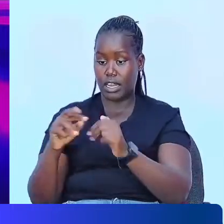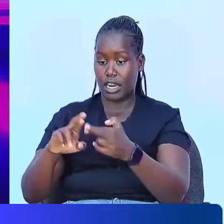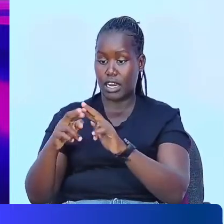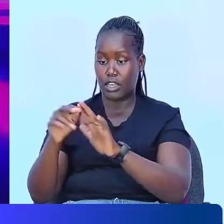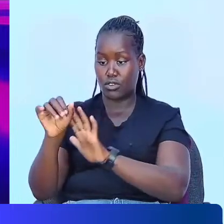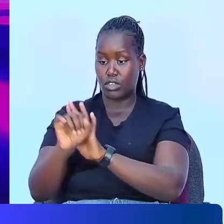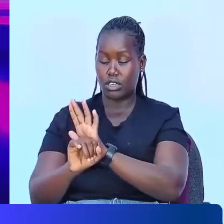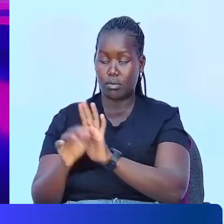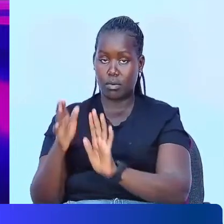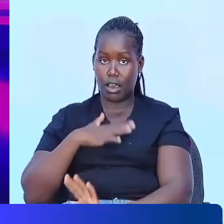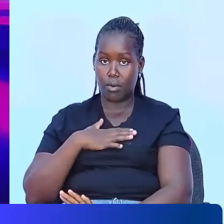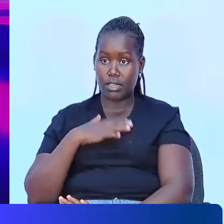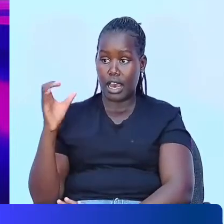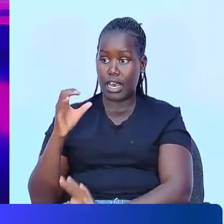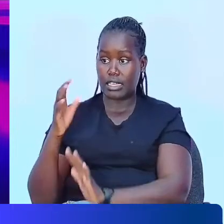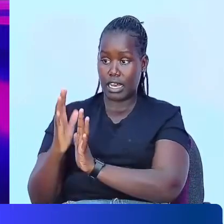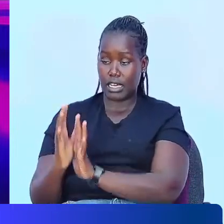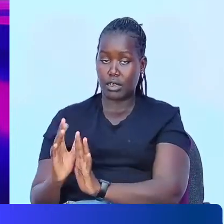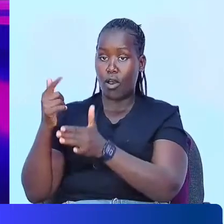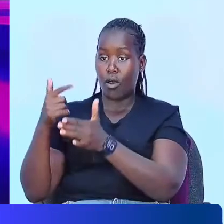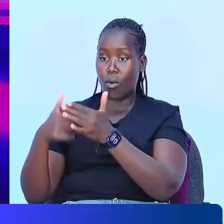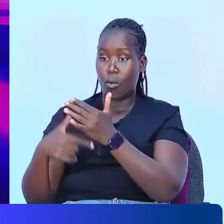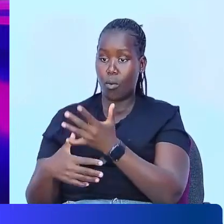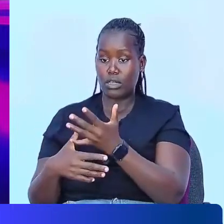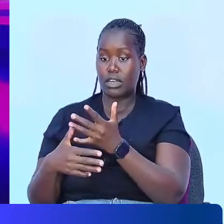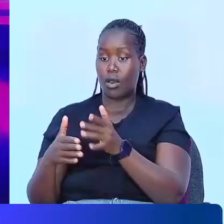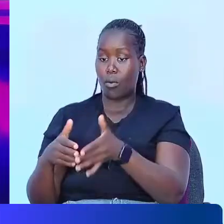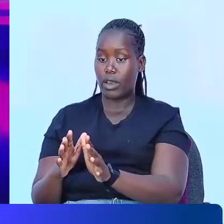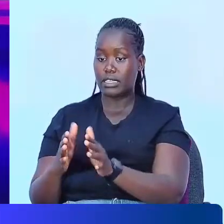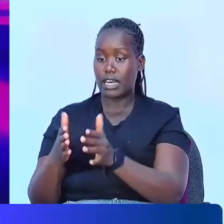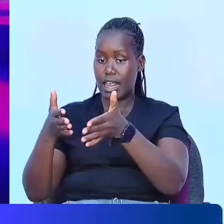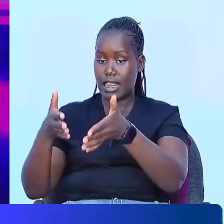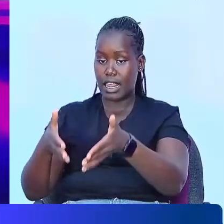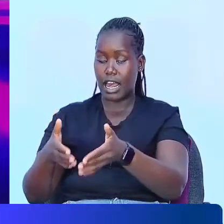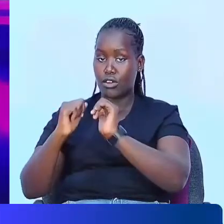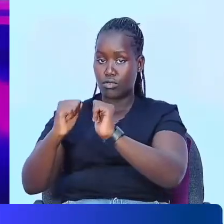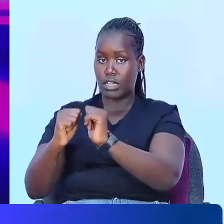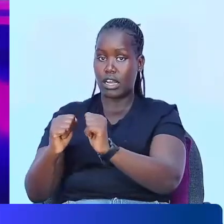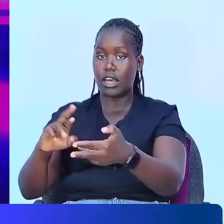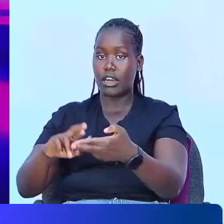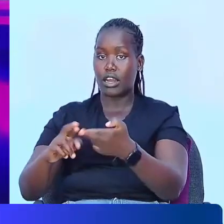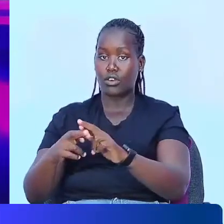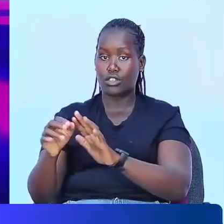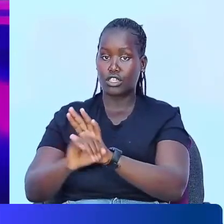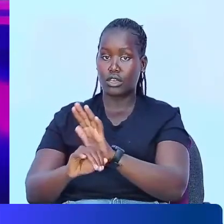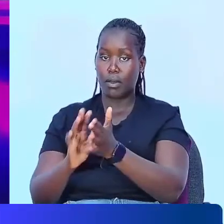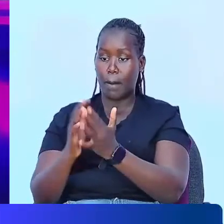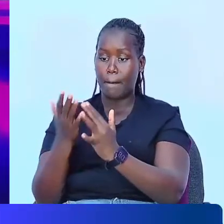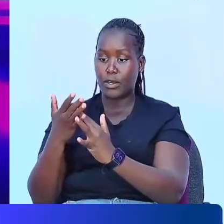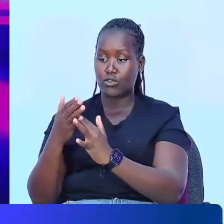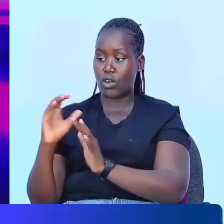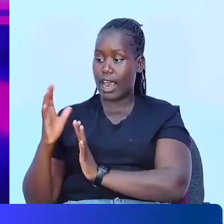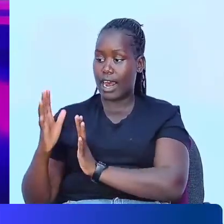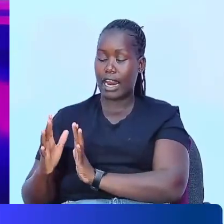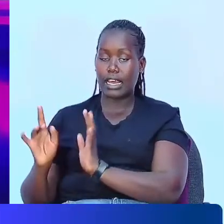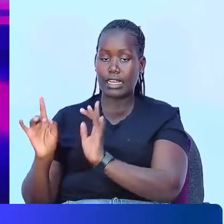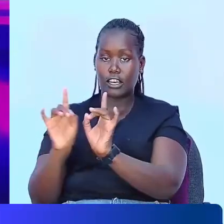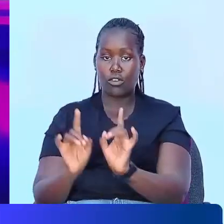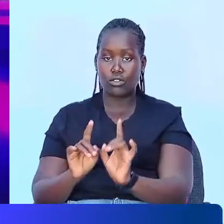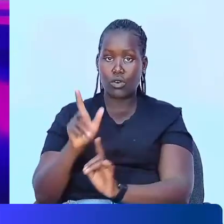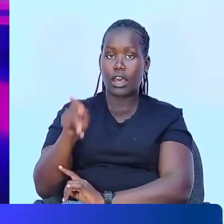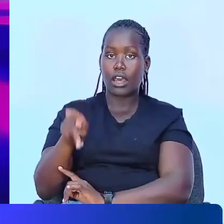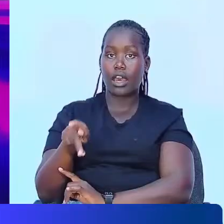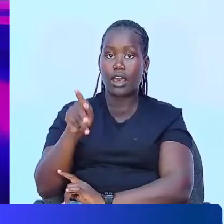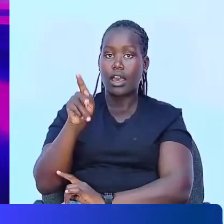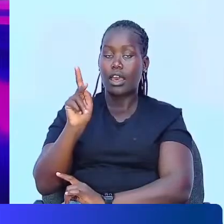as a customer? What remedies are there to strengthen relationships between clients and KPOC?